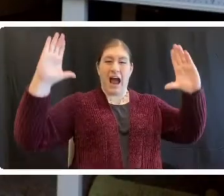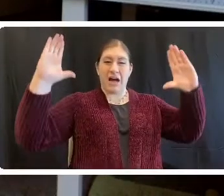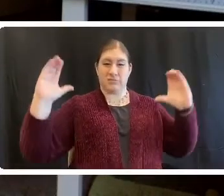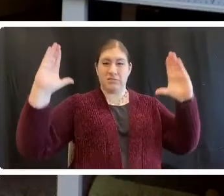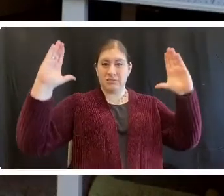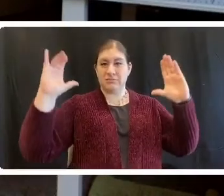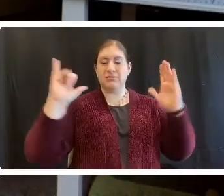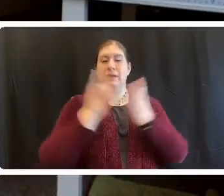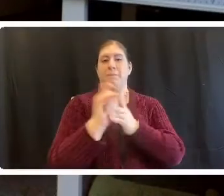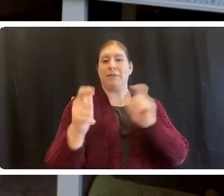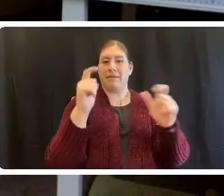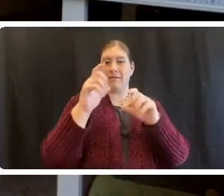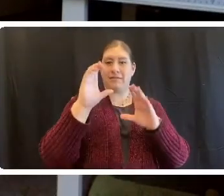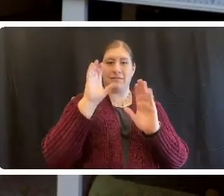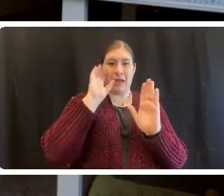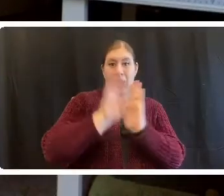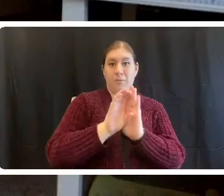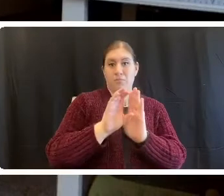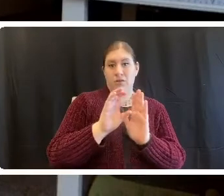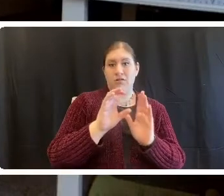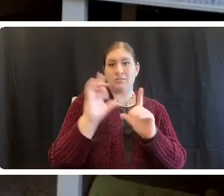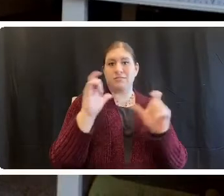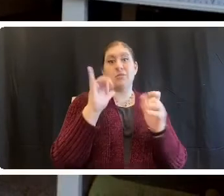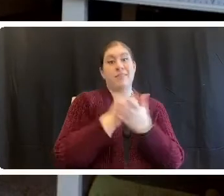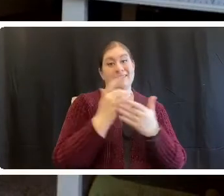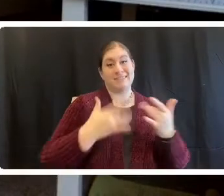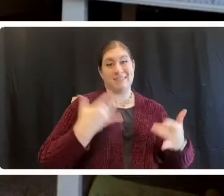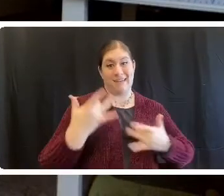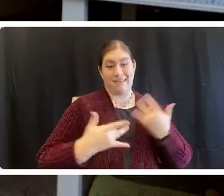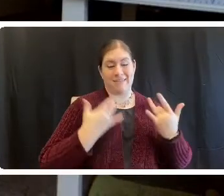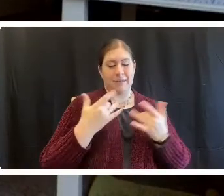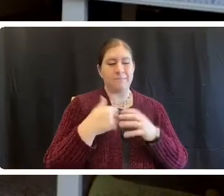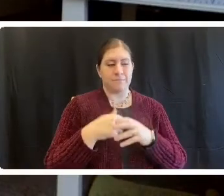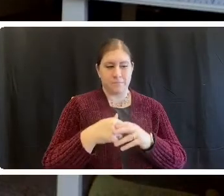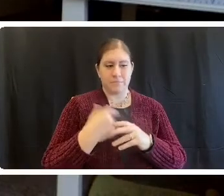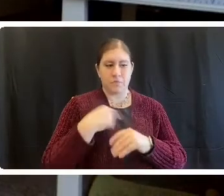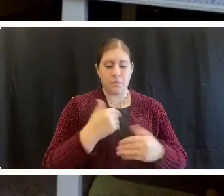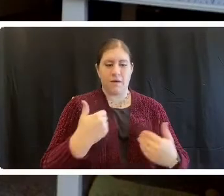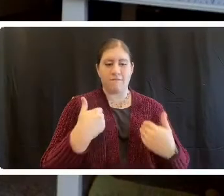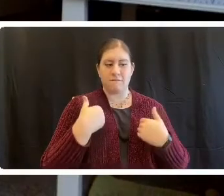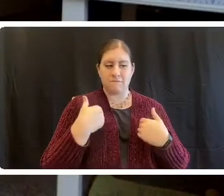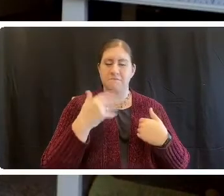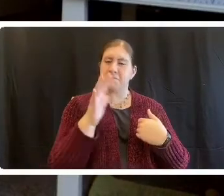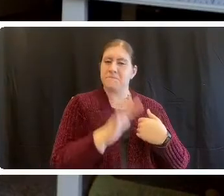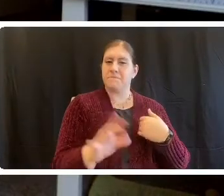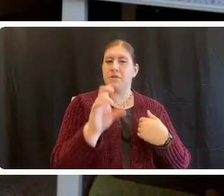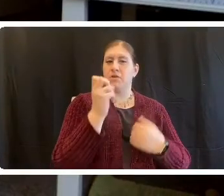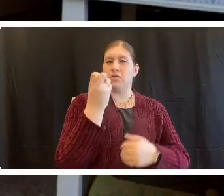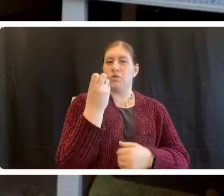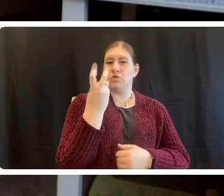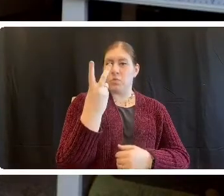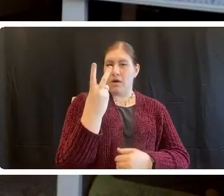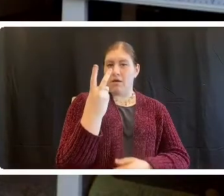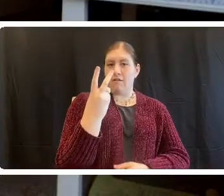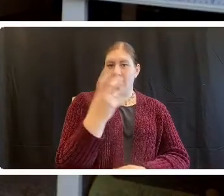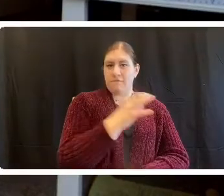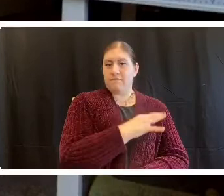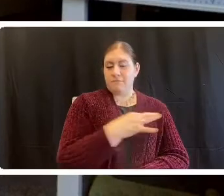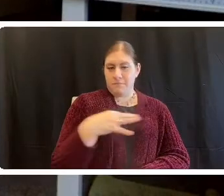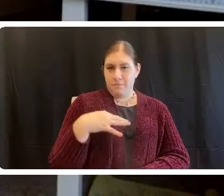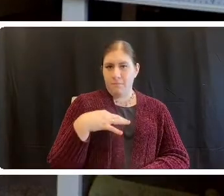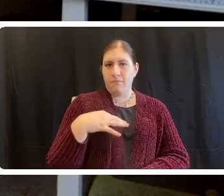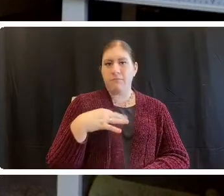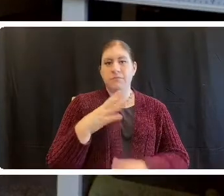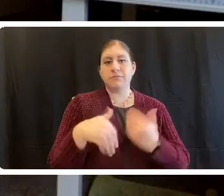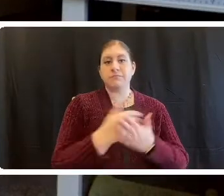things like that. So that's very exciting. And we have approximately 12 faculty, and all